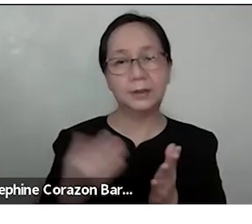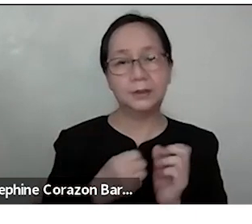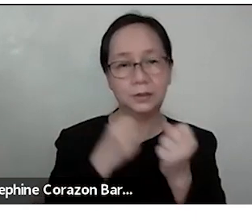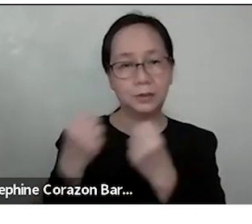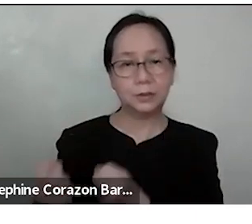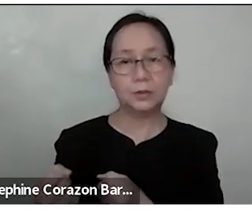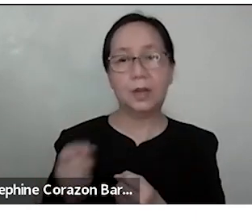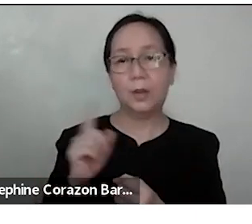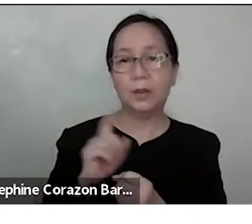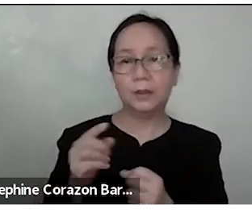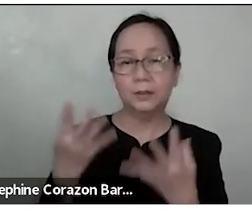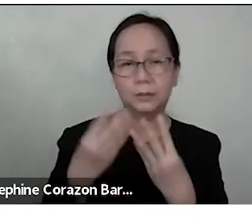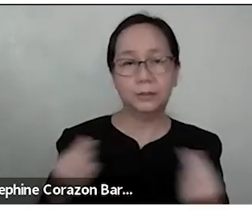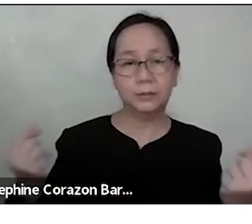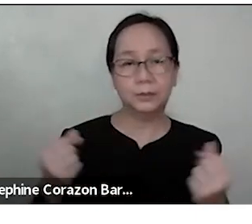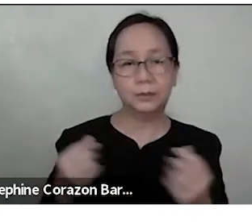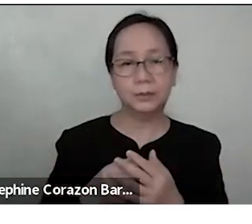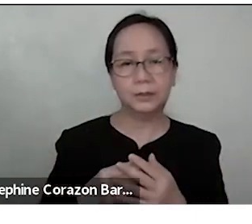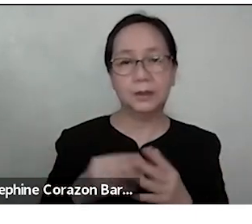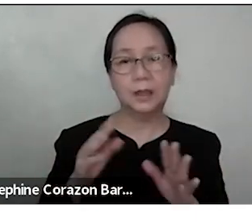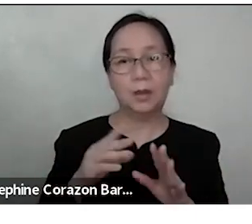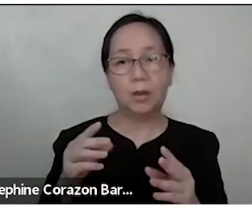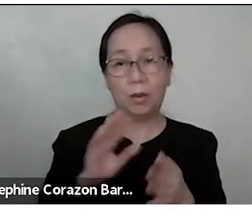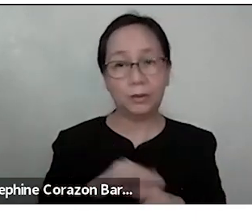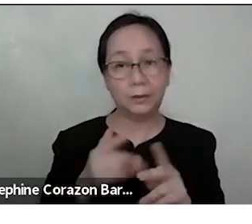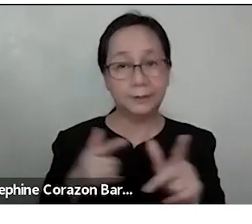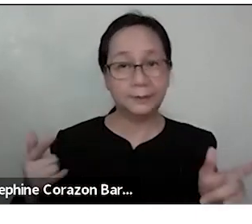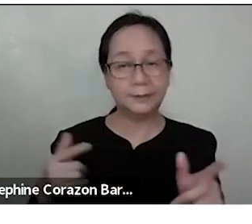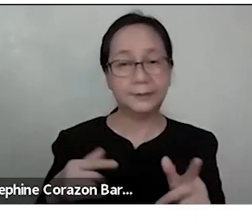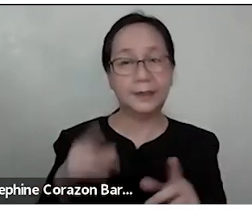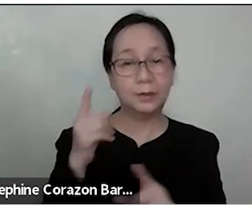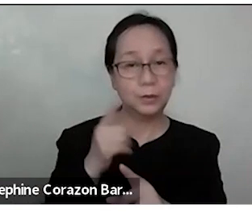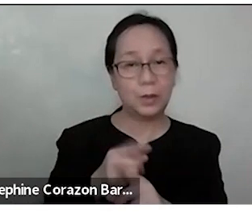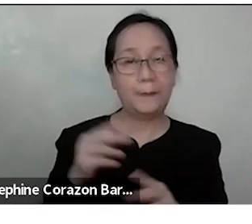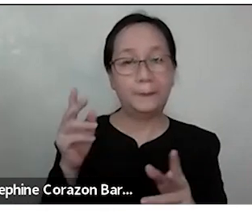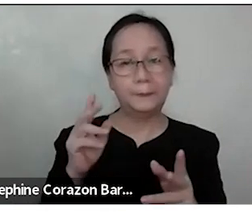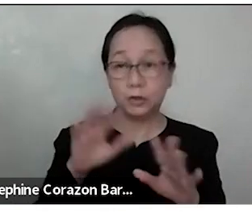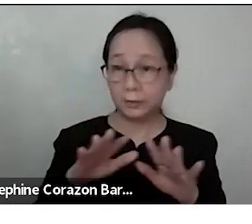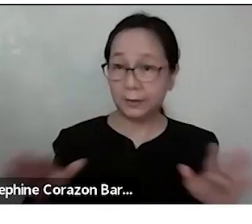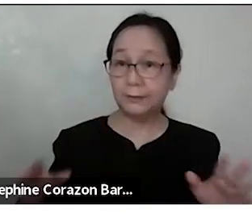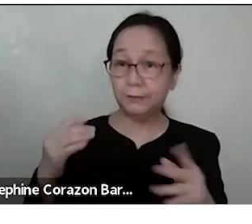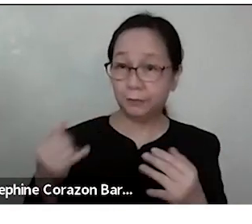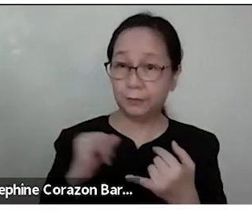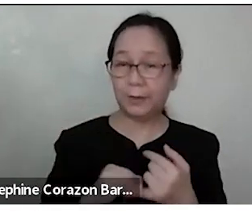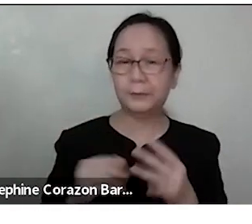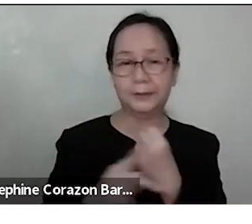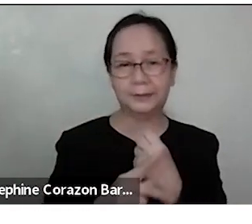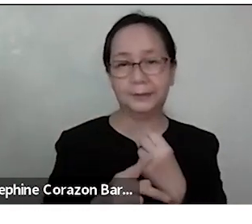to address the inherent risks in online space and ensuring that the children involved in the online activities are